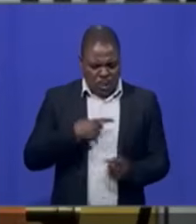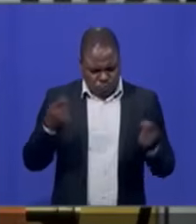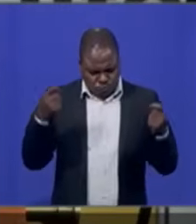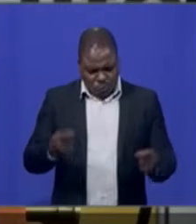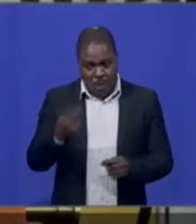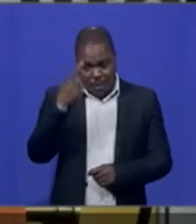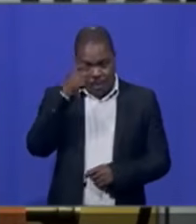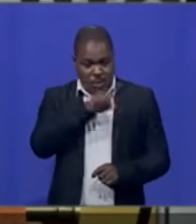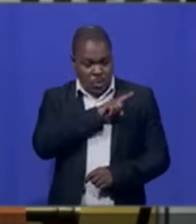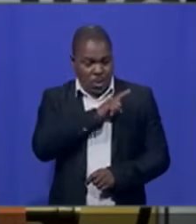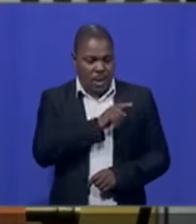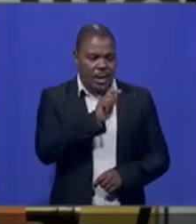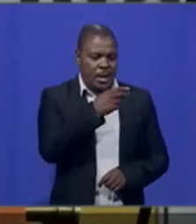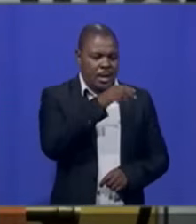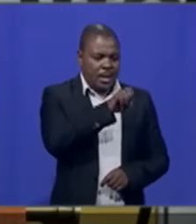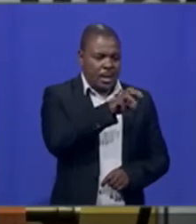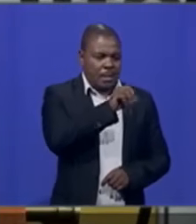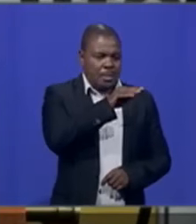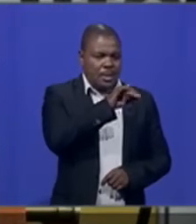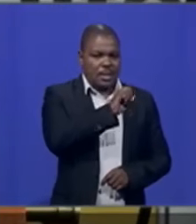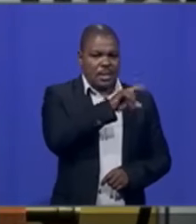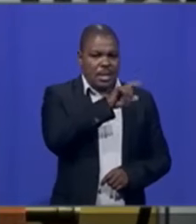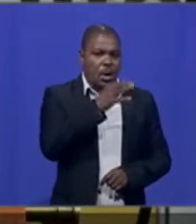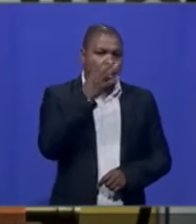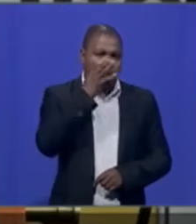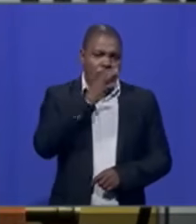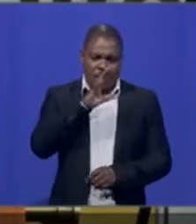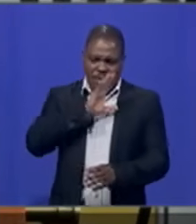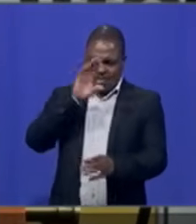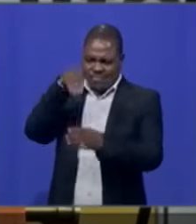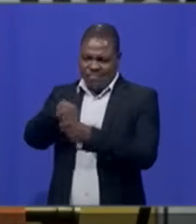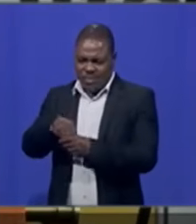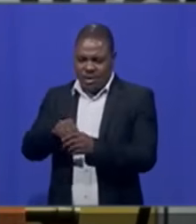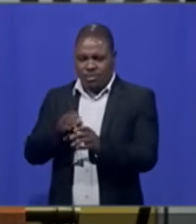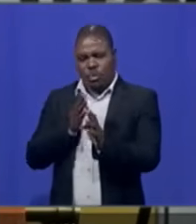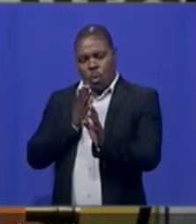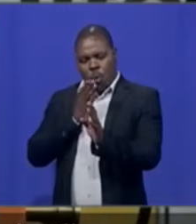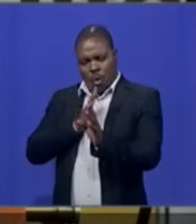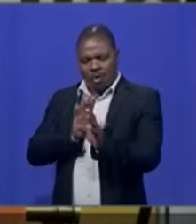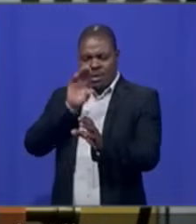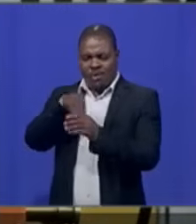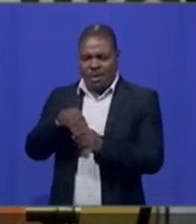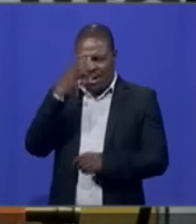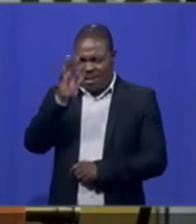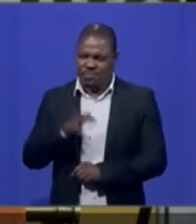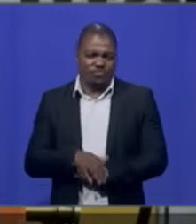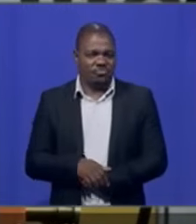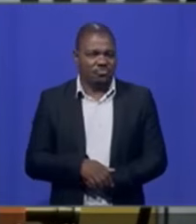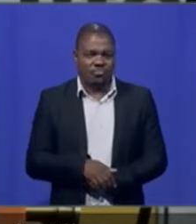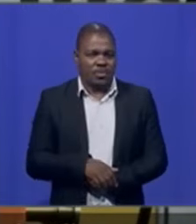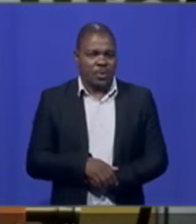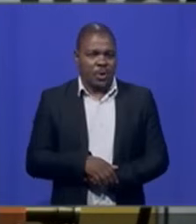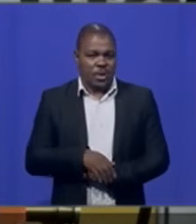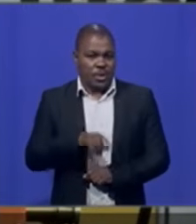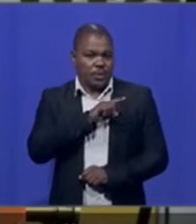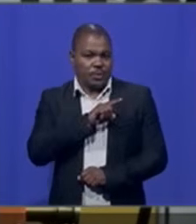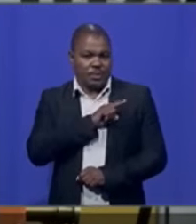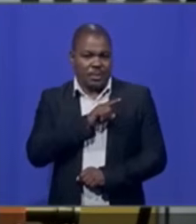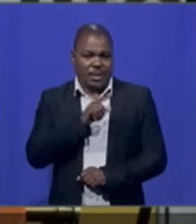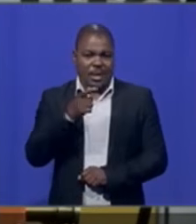why TMPD said that is not going to join a queue to government, that desperate queue to government. This sins, the sin